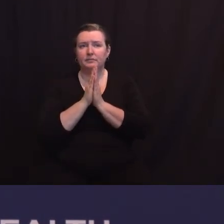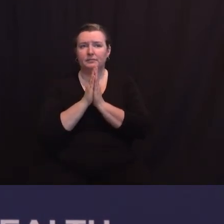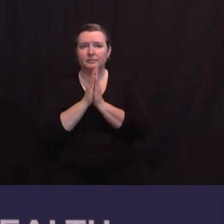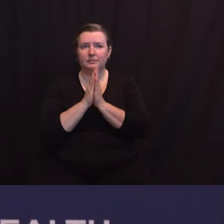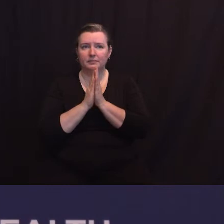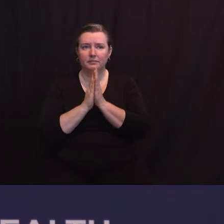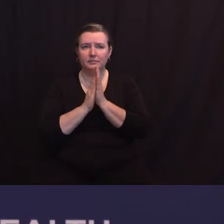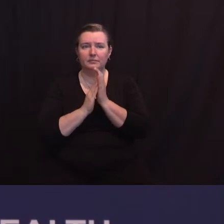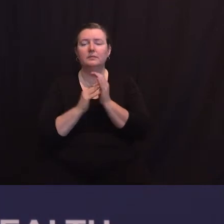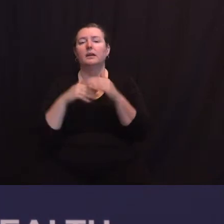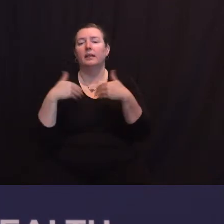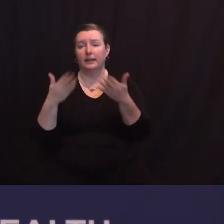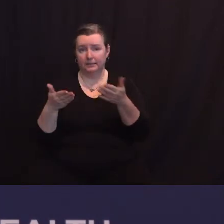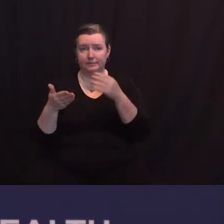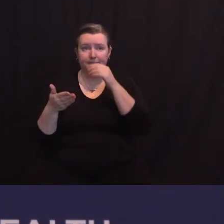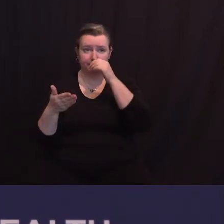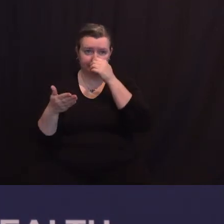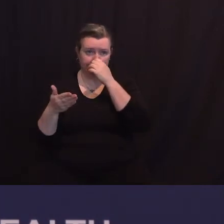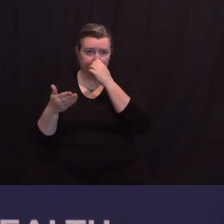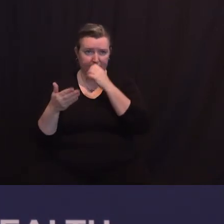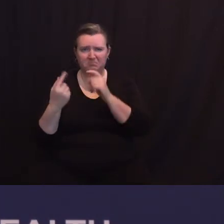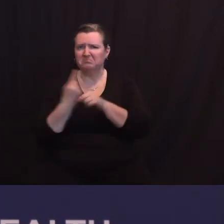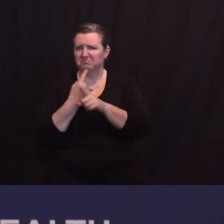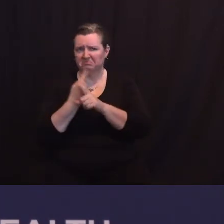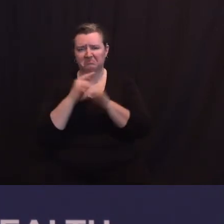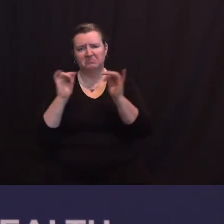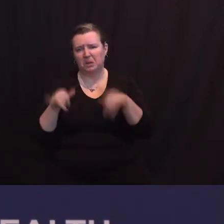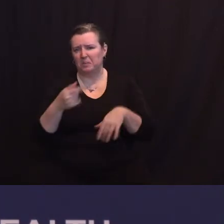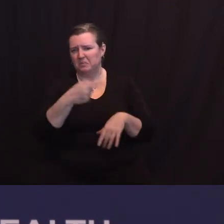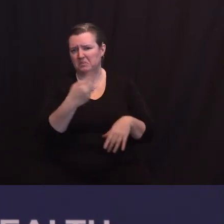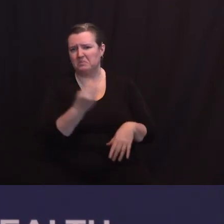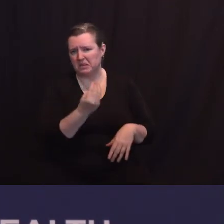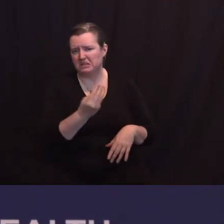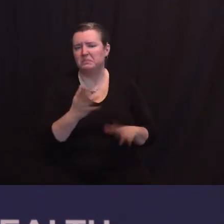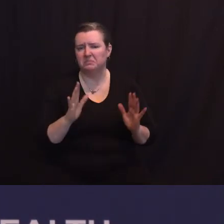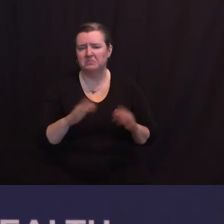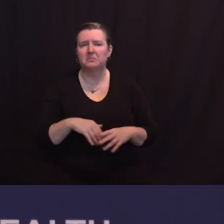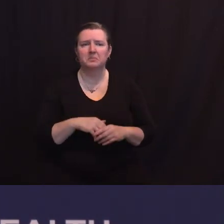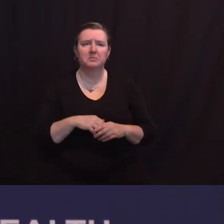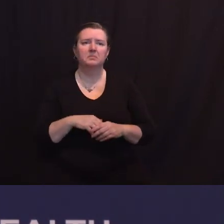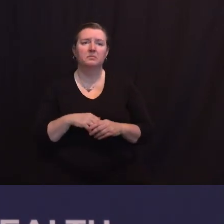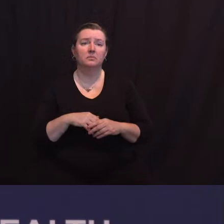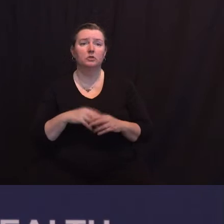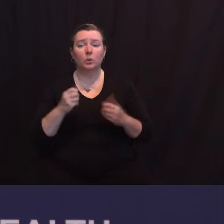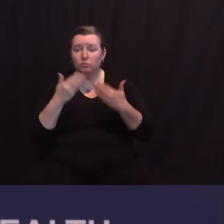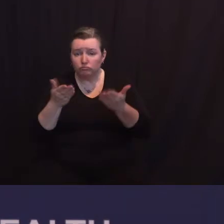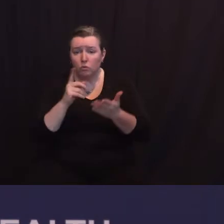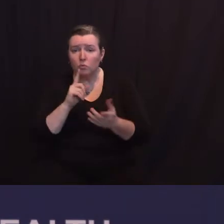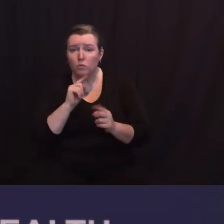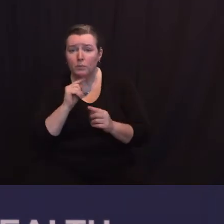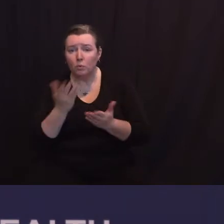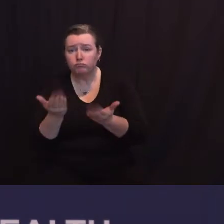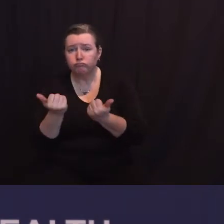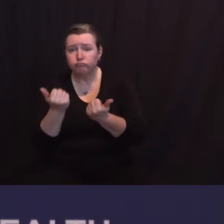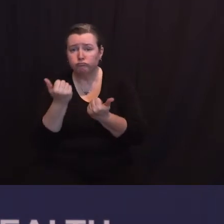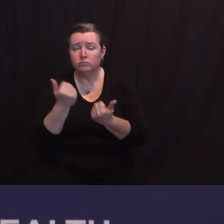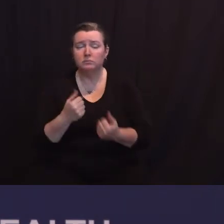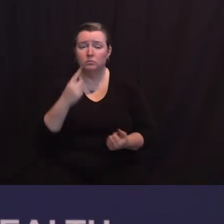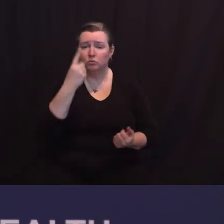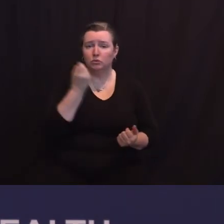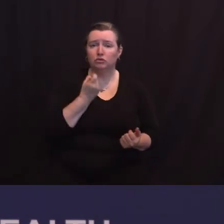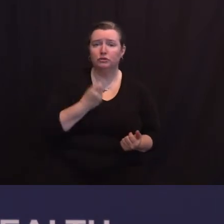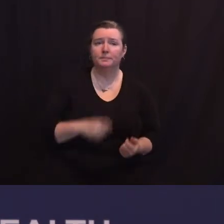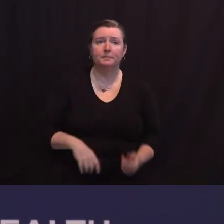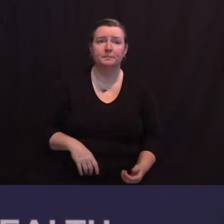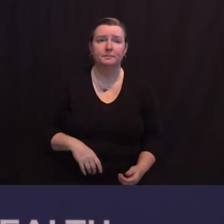then get back to the regular rhythm that we've gotten. So with that, Sam, good afternoon. Welcome. Afternoon, thank you. Pardon for the long wind-up on this